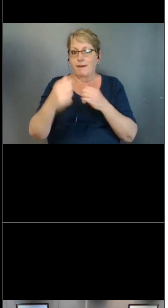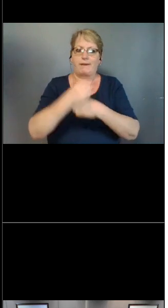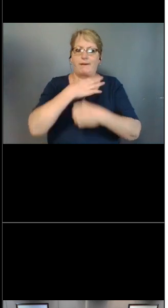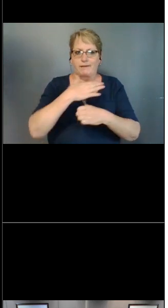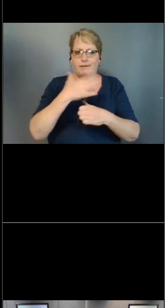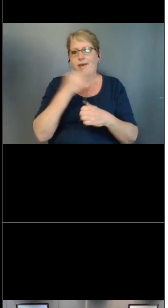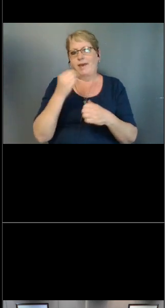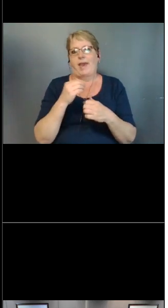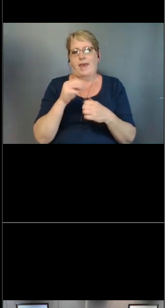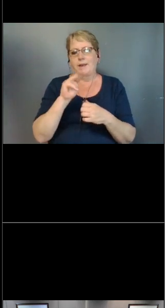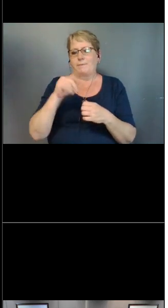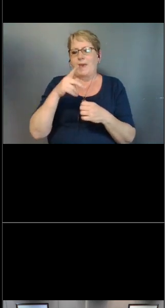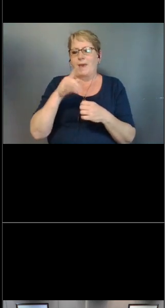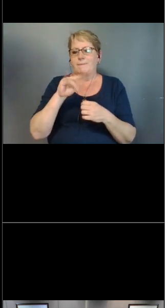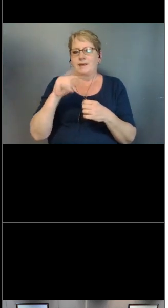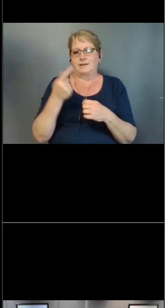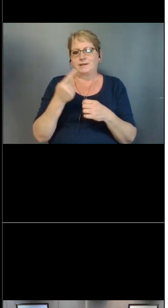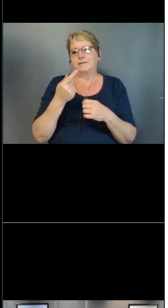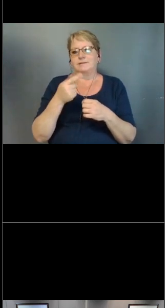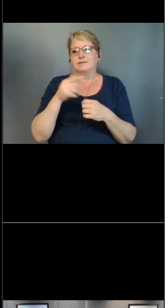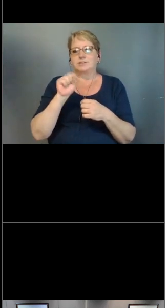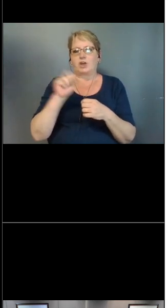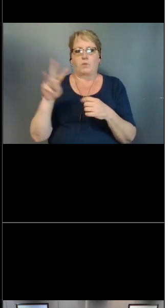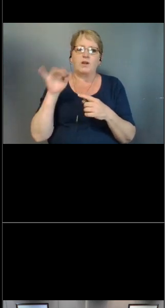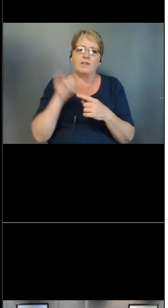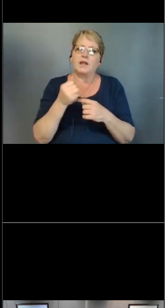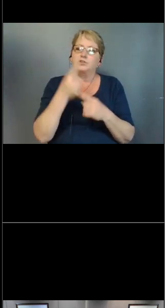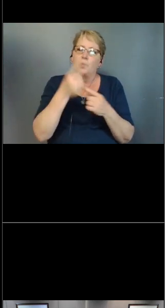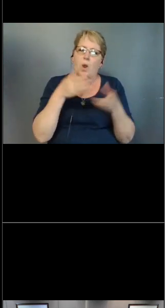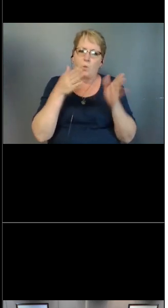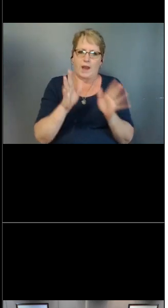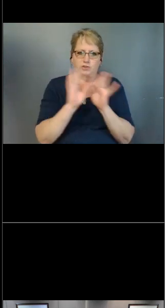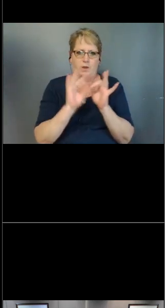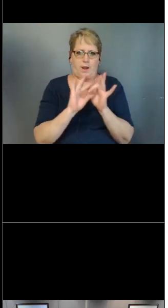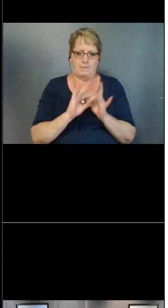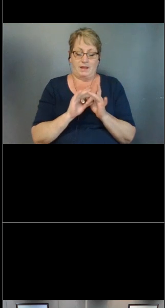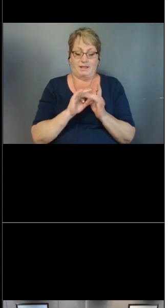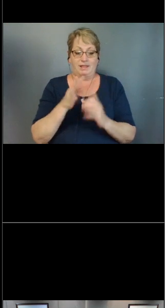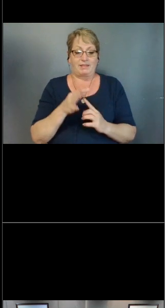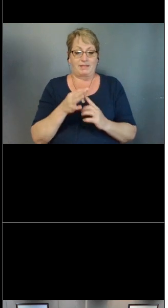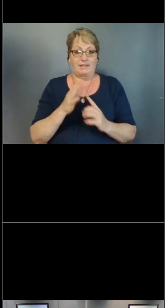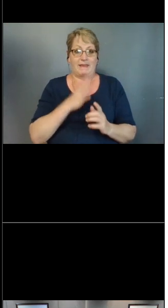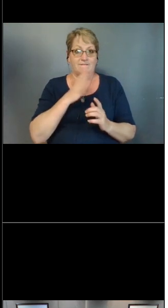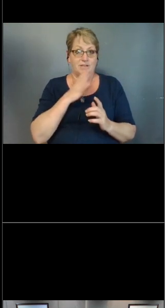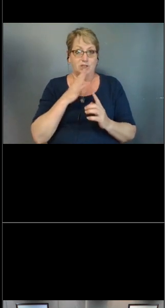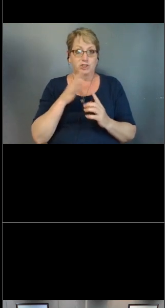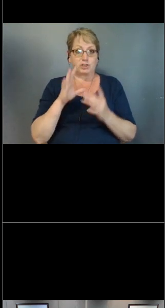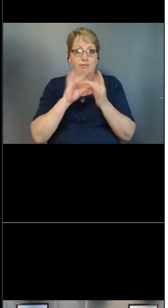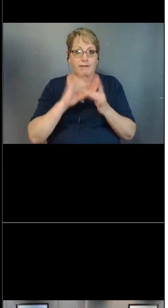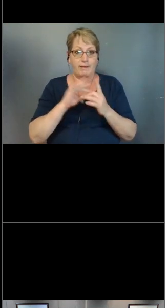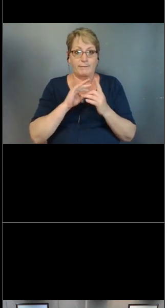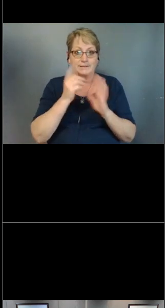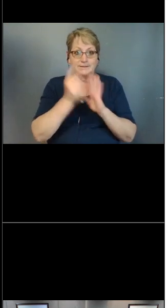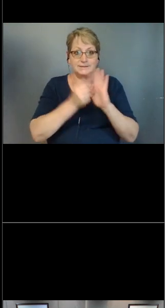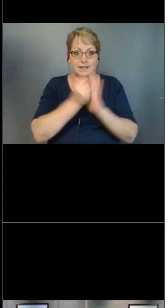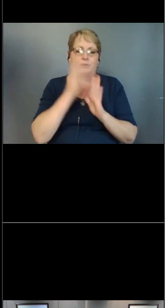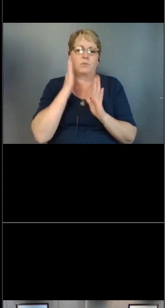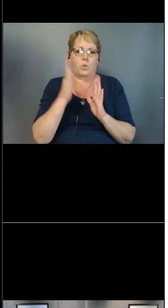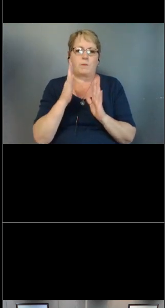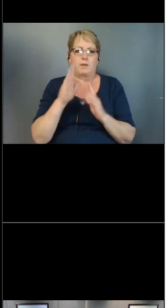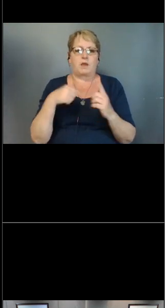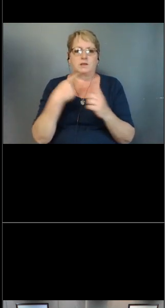software. The public hearings are just one way to comment, and the official comment period will be open until September 8th. After all